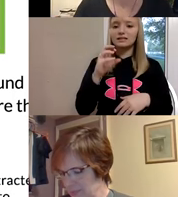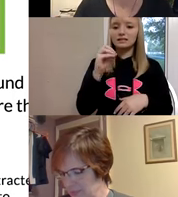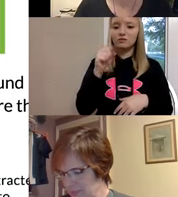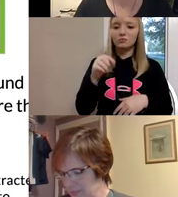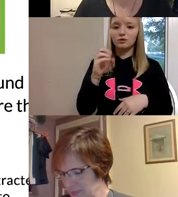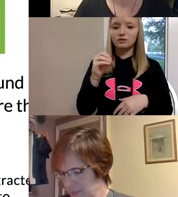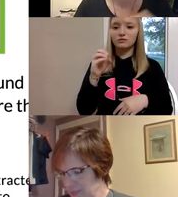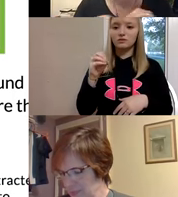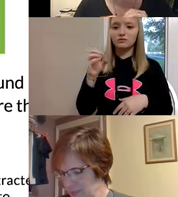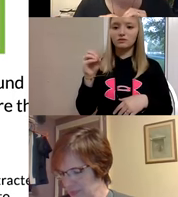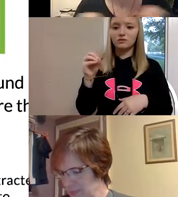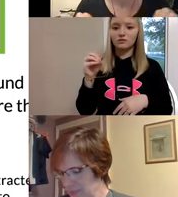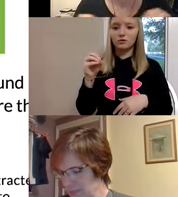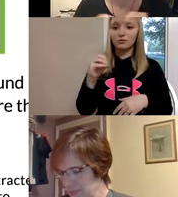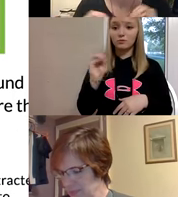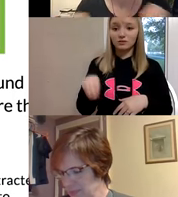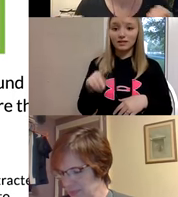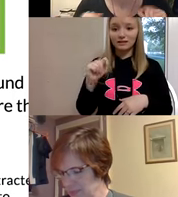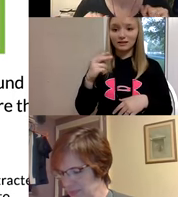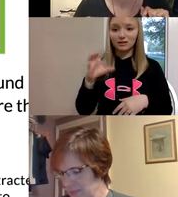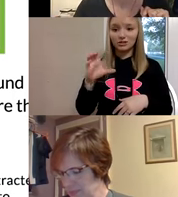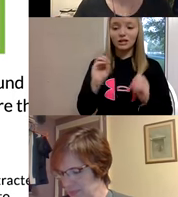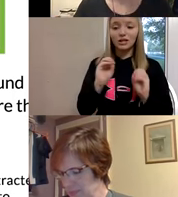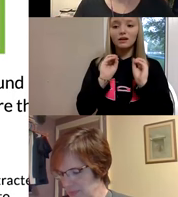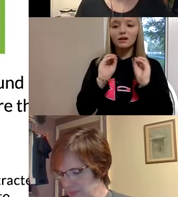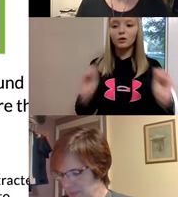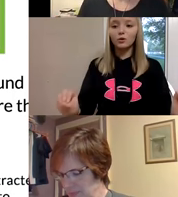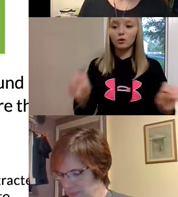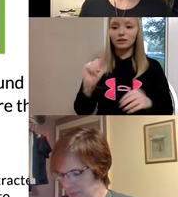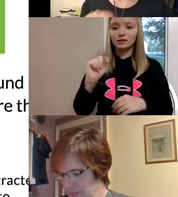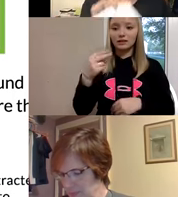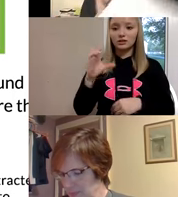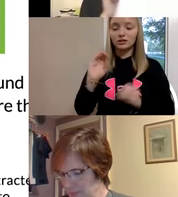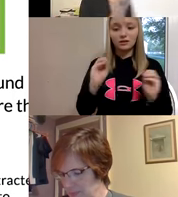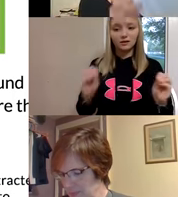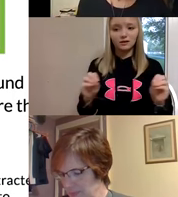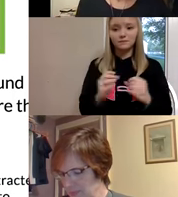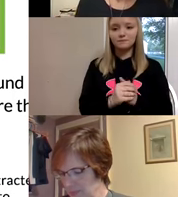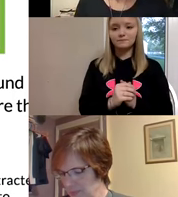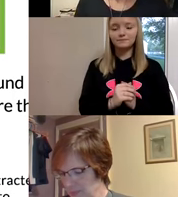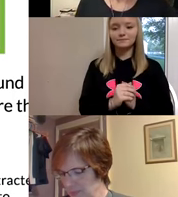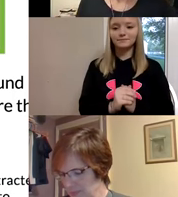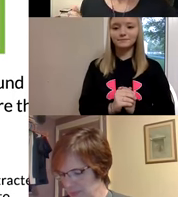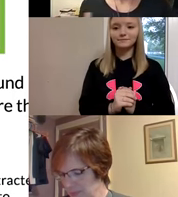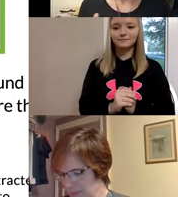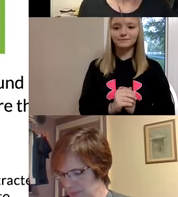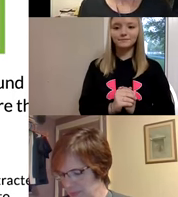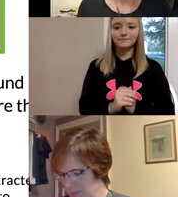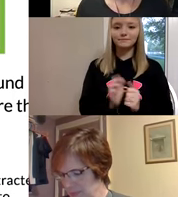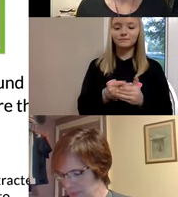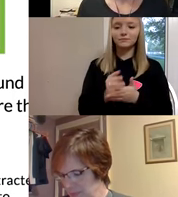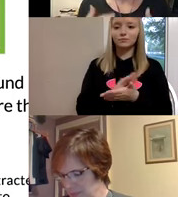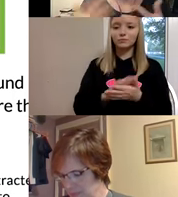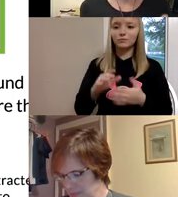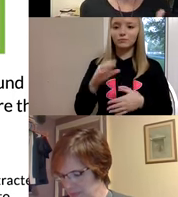0.000% THC. Nada. No THC in our CBD. The pure CBD